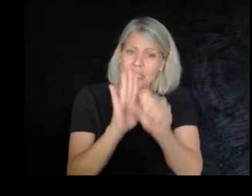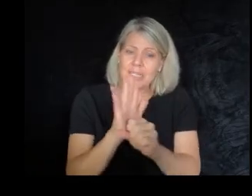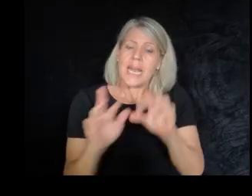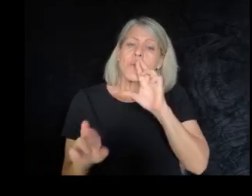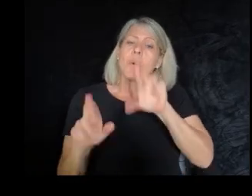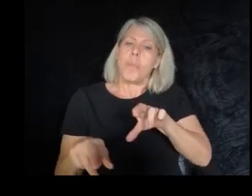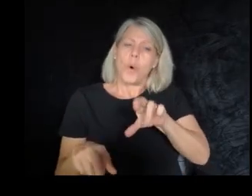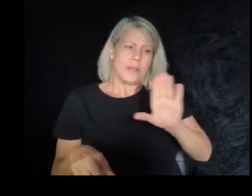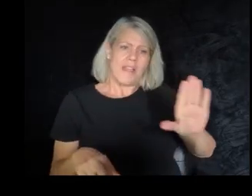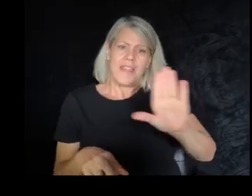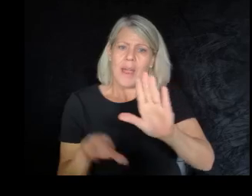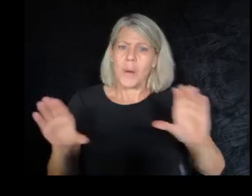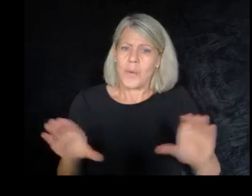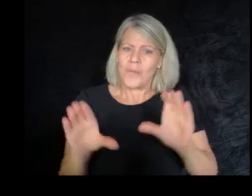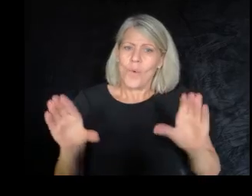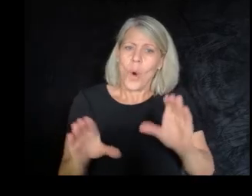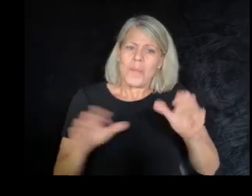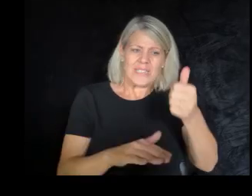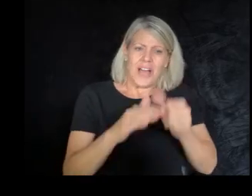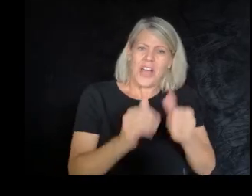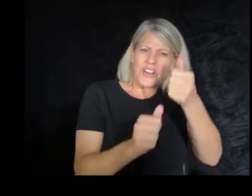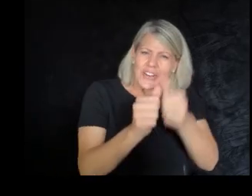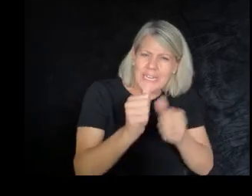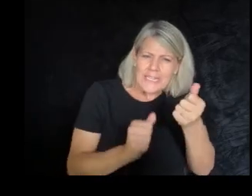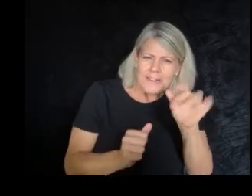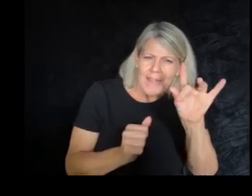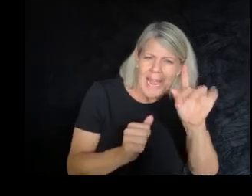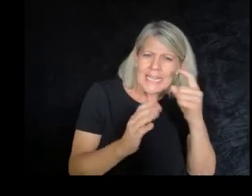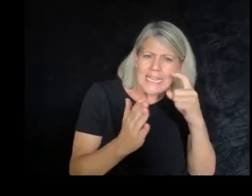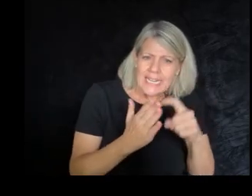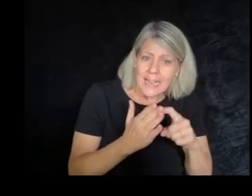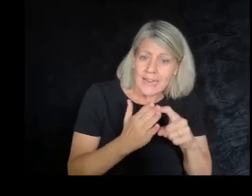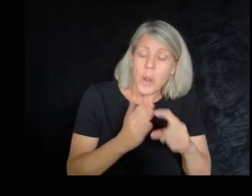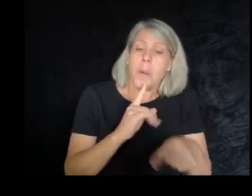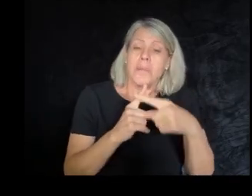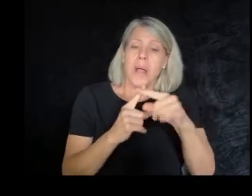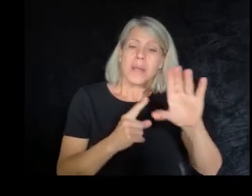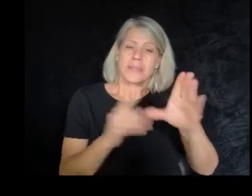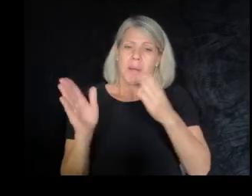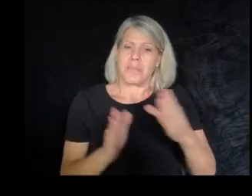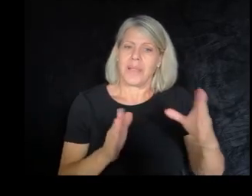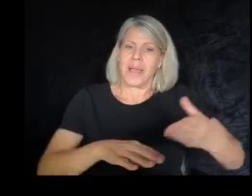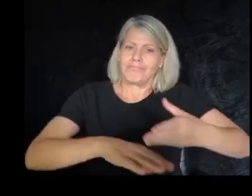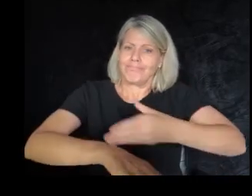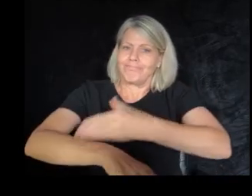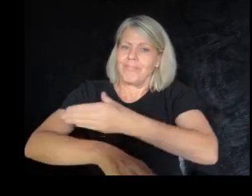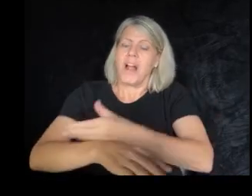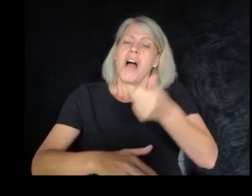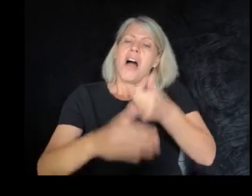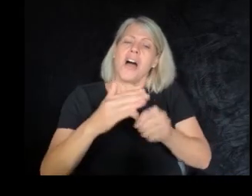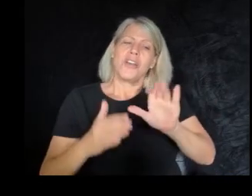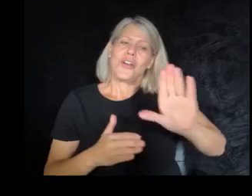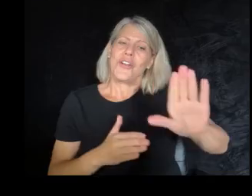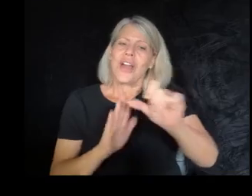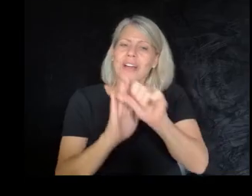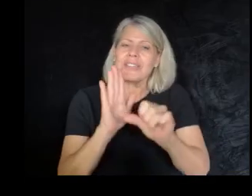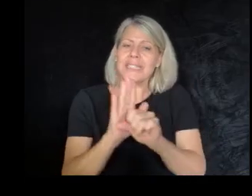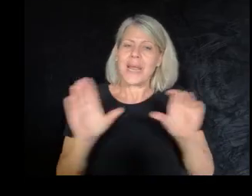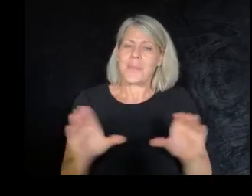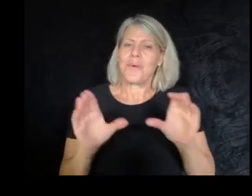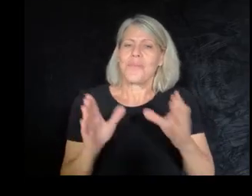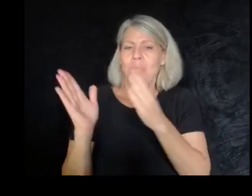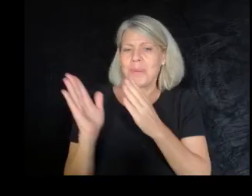reports on its performance on each of the indicators as well as its plan to make progress in the State Performance Plan and Annual